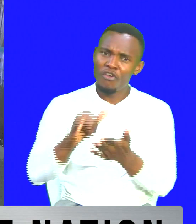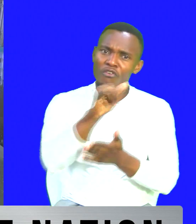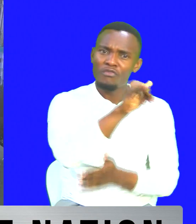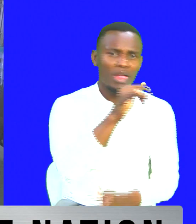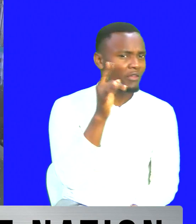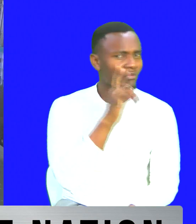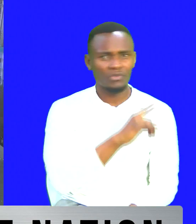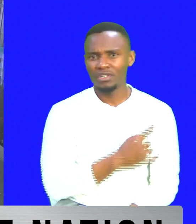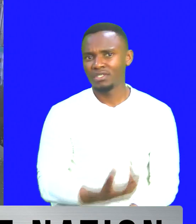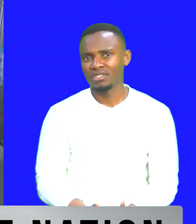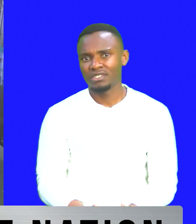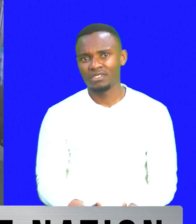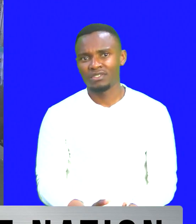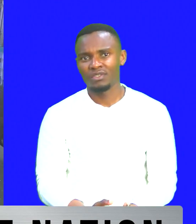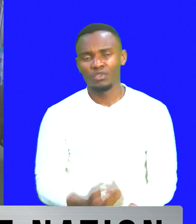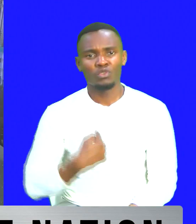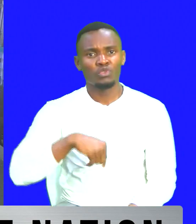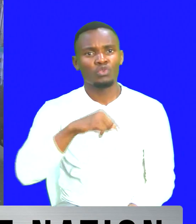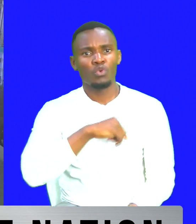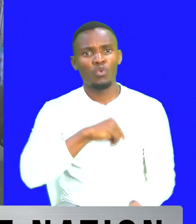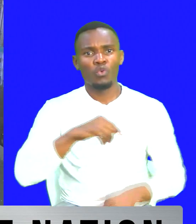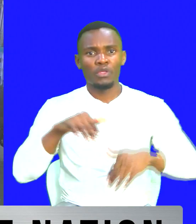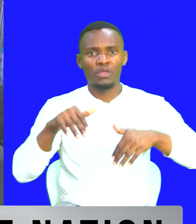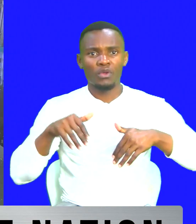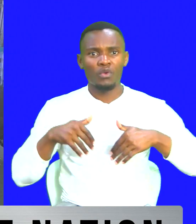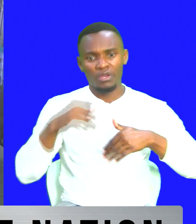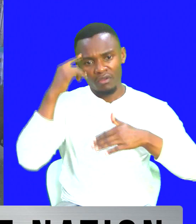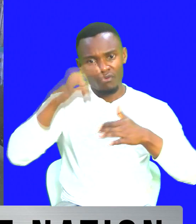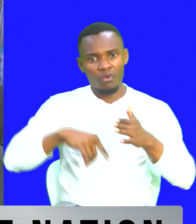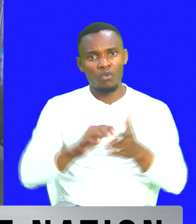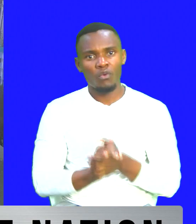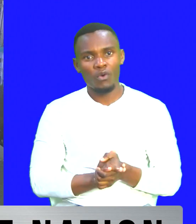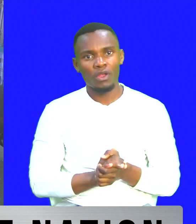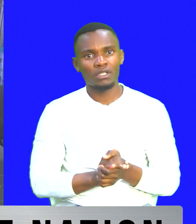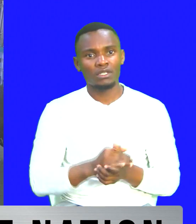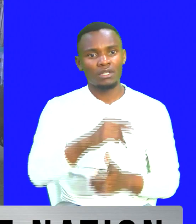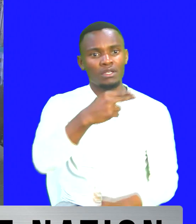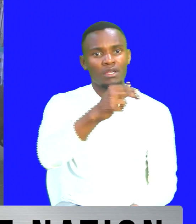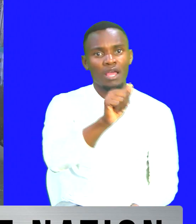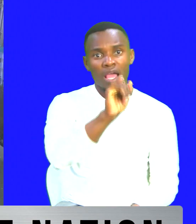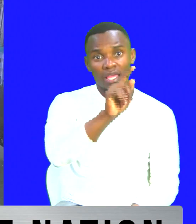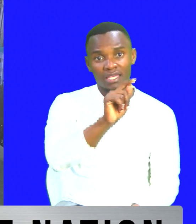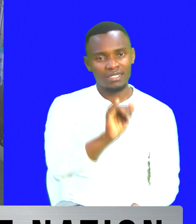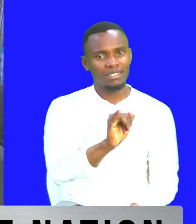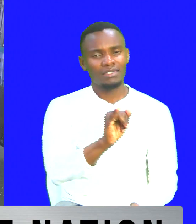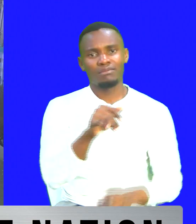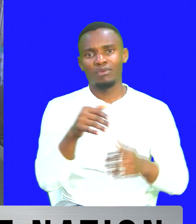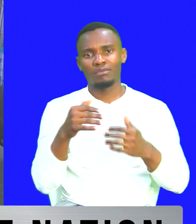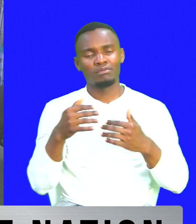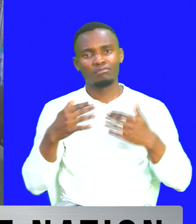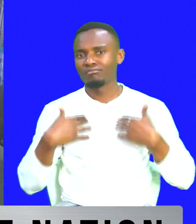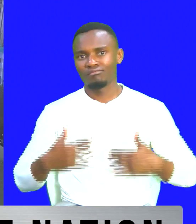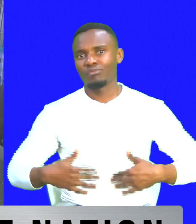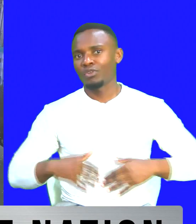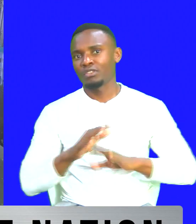round that we are waiting for Haiti Maitis. It's very sad. The people who have been taken there,